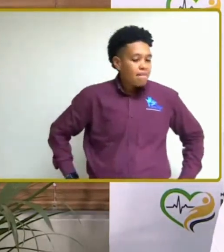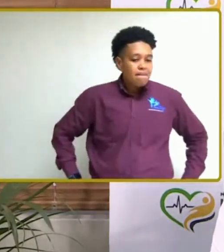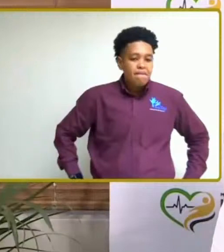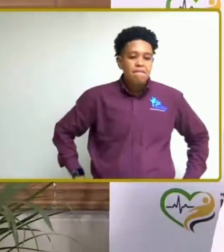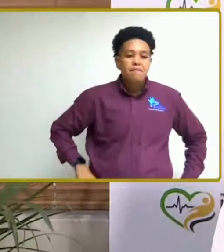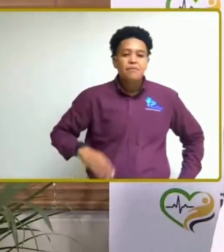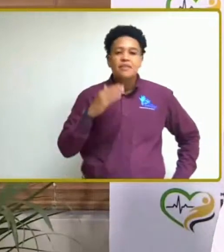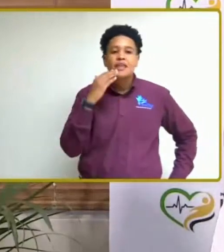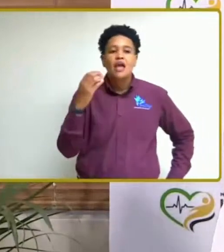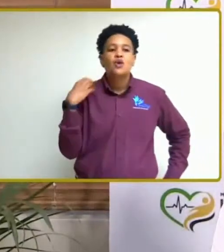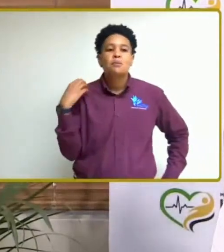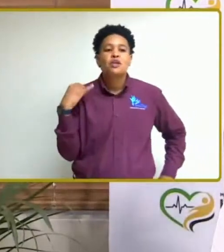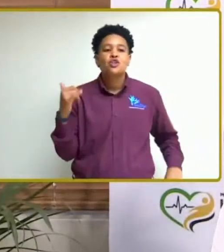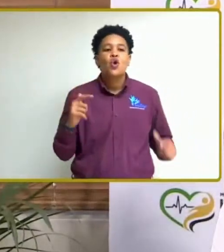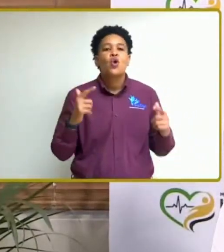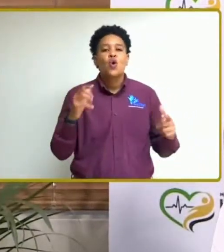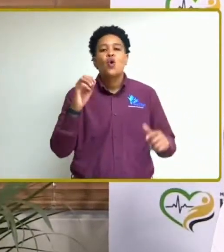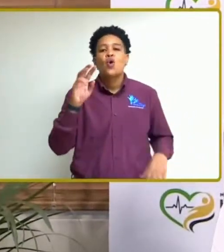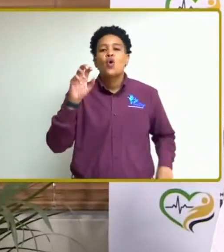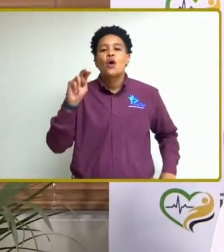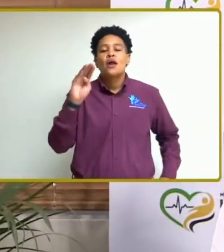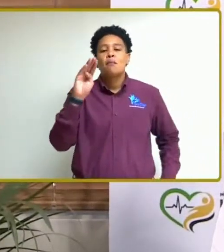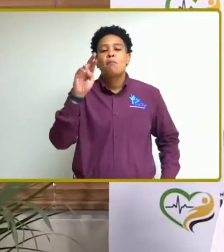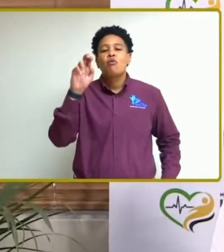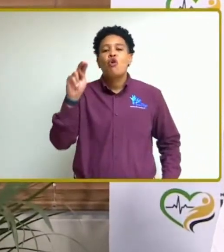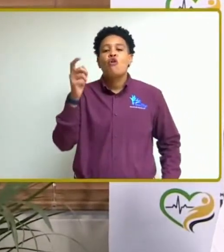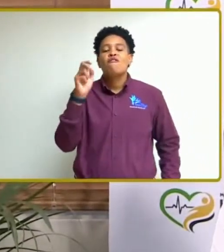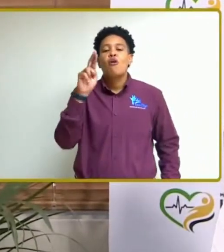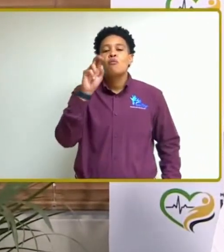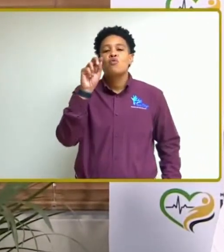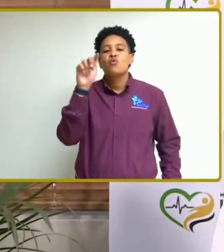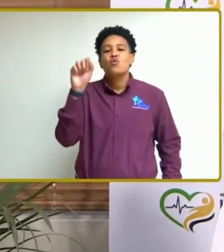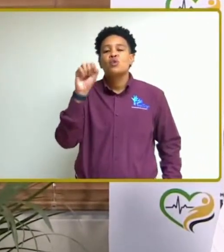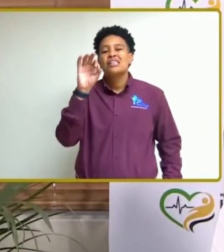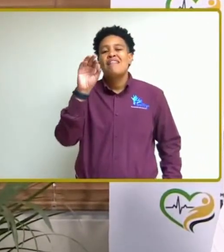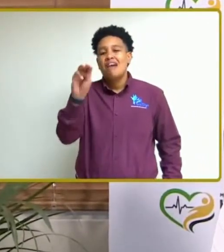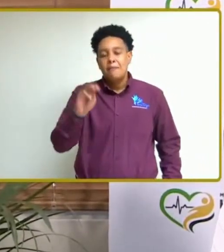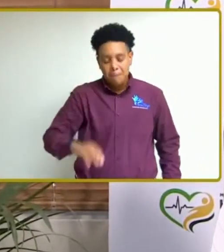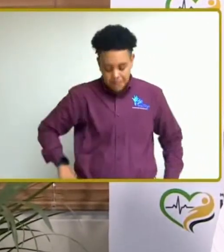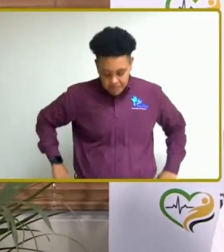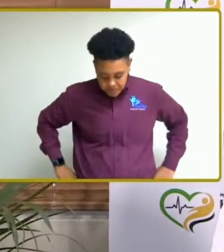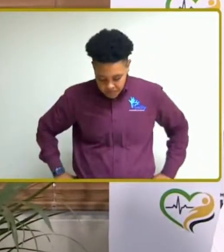much, PS. We're going to go to Owen Brown from Roots FM.